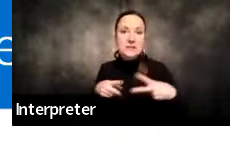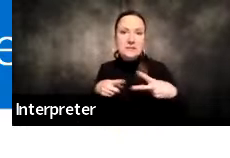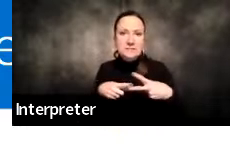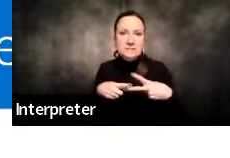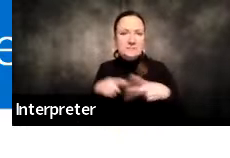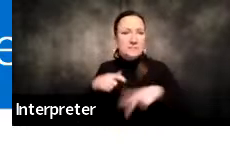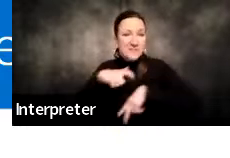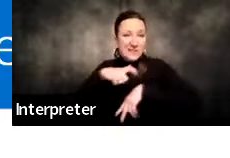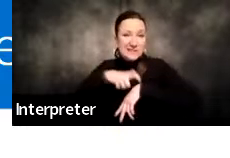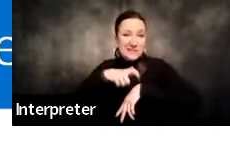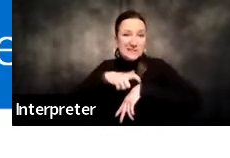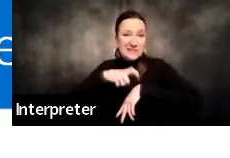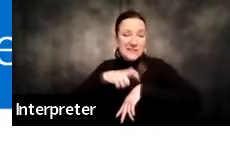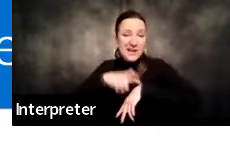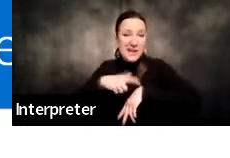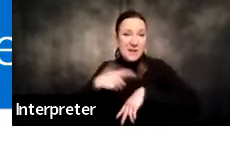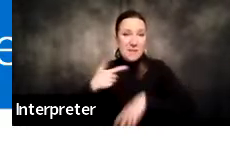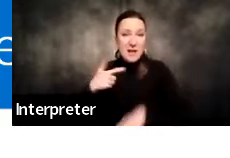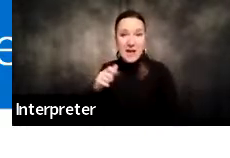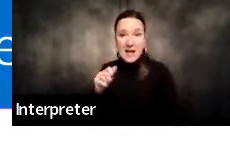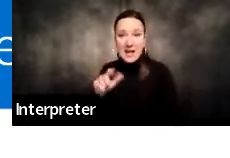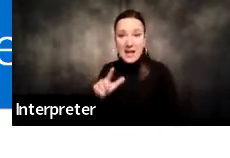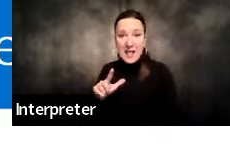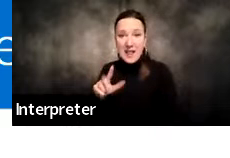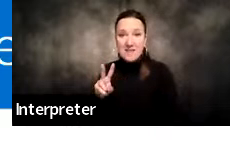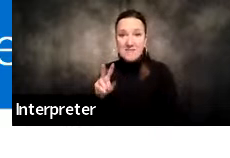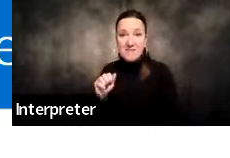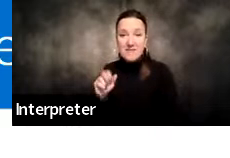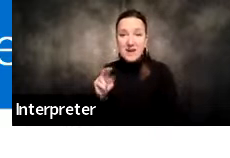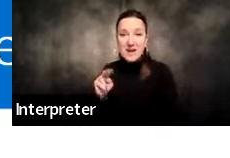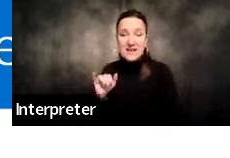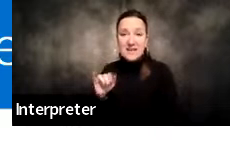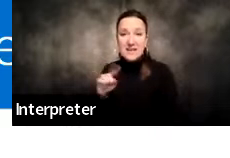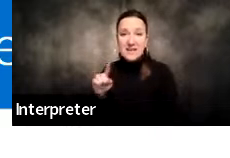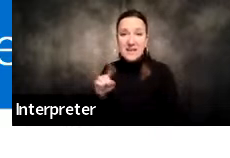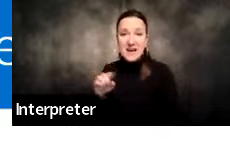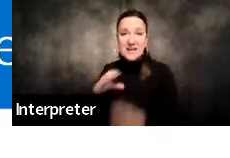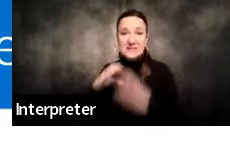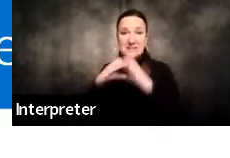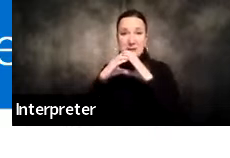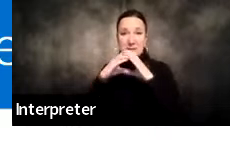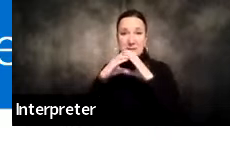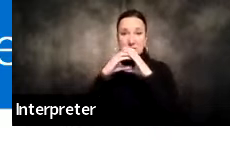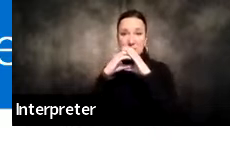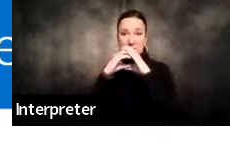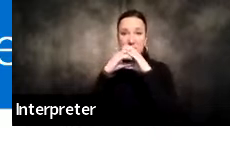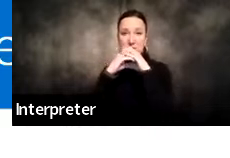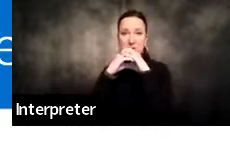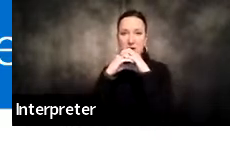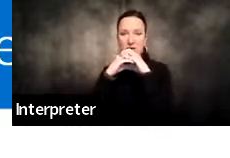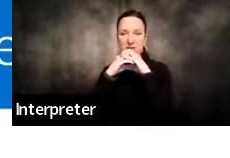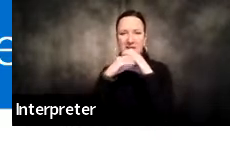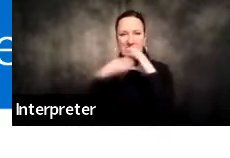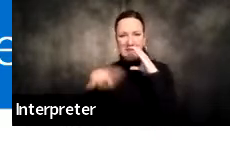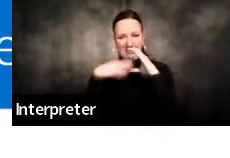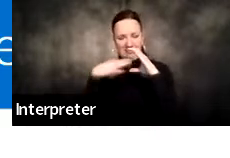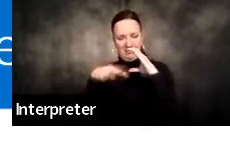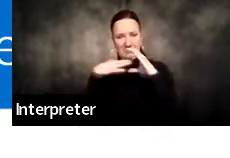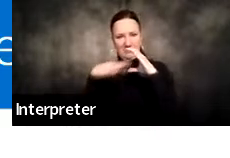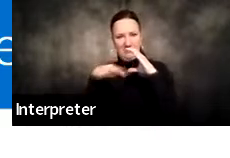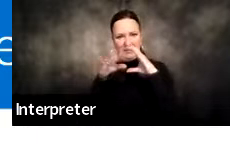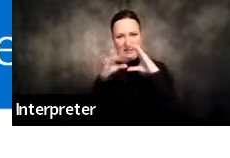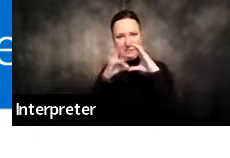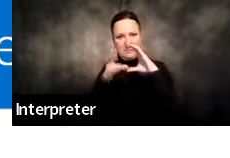time, the pipe gets smaller and smaller as debris gets collected inside.